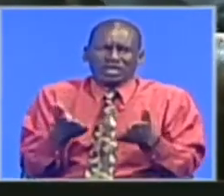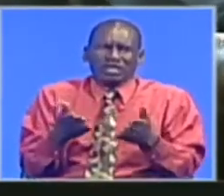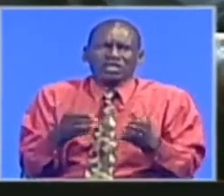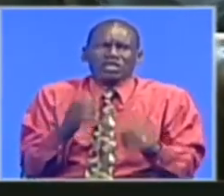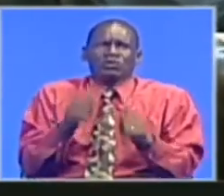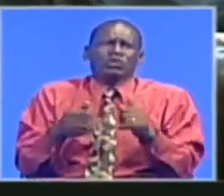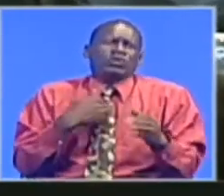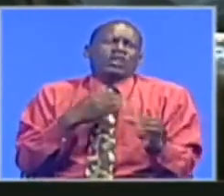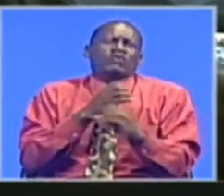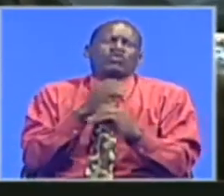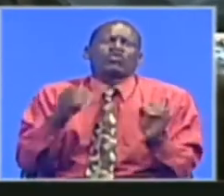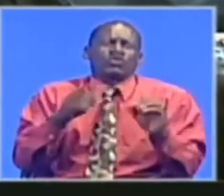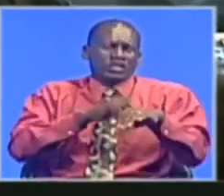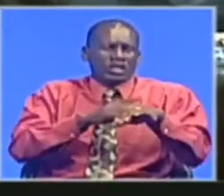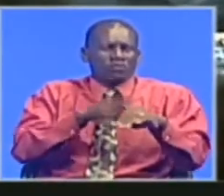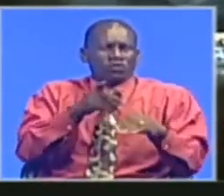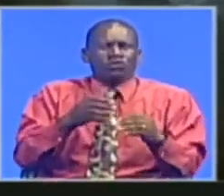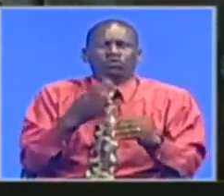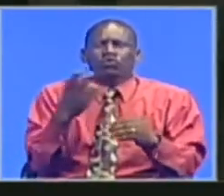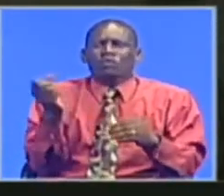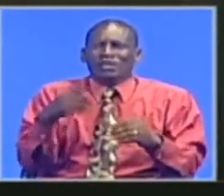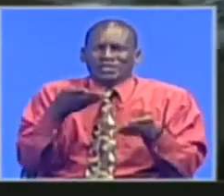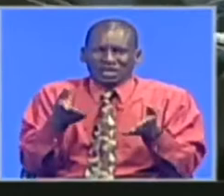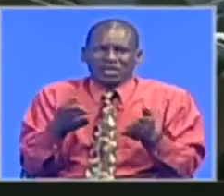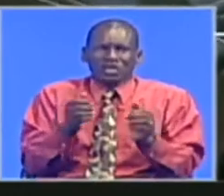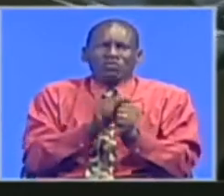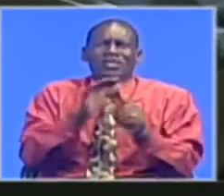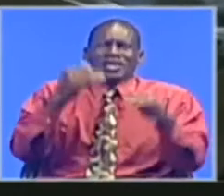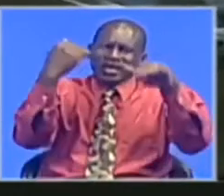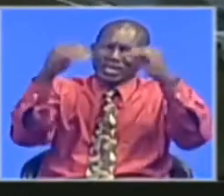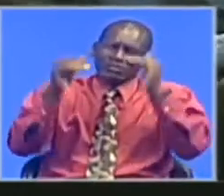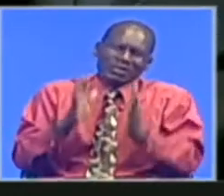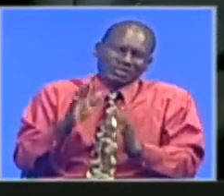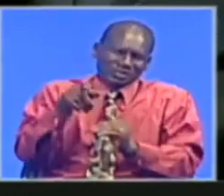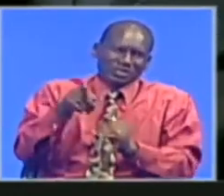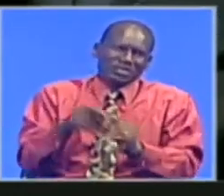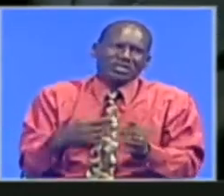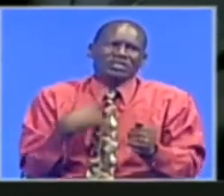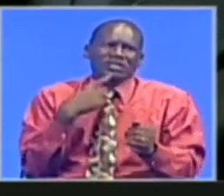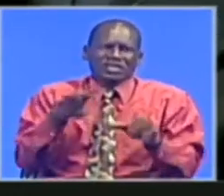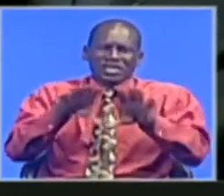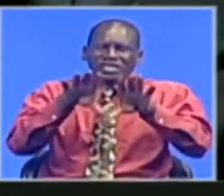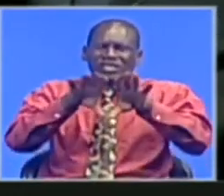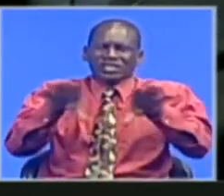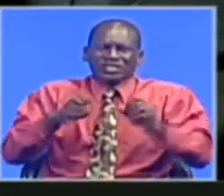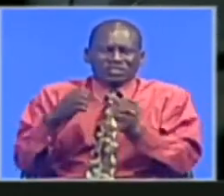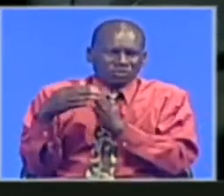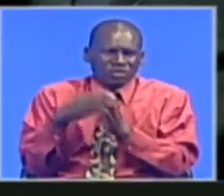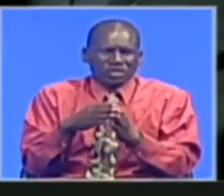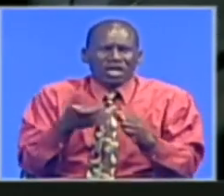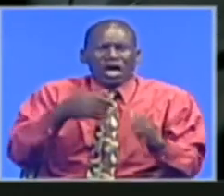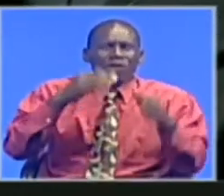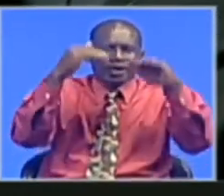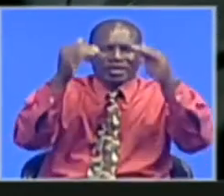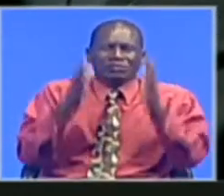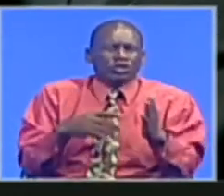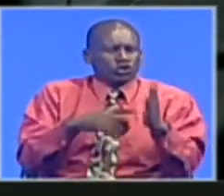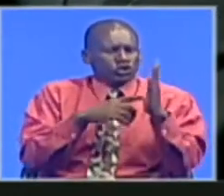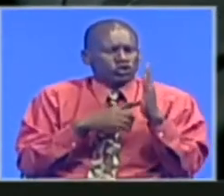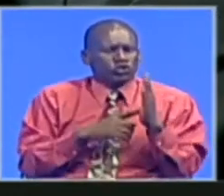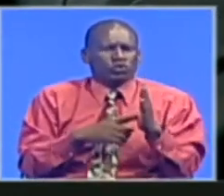don't have constitution, with their experts saying the system was hacked, our experts